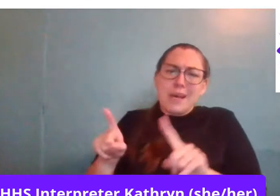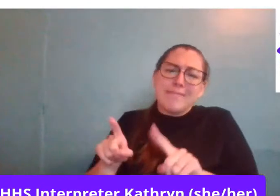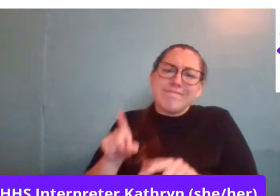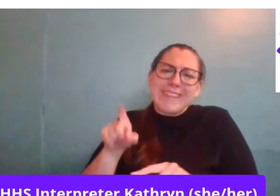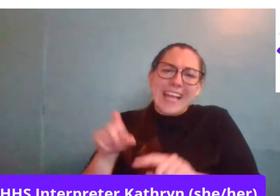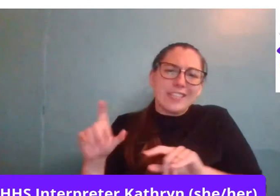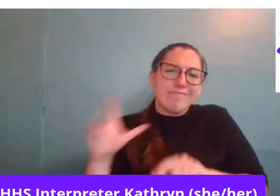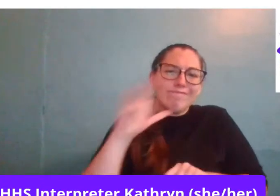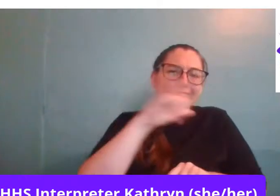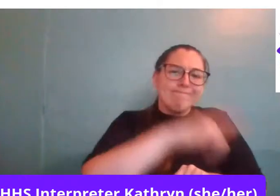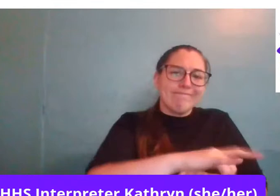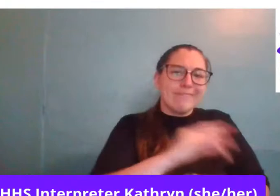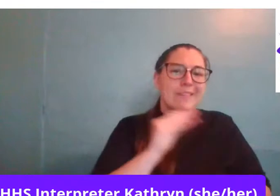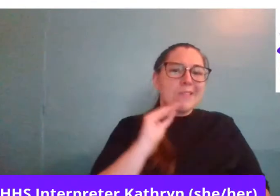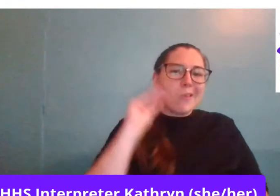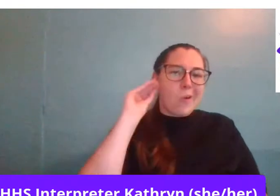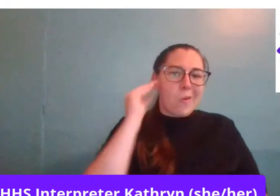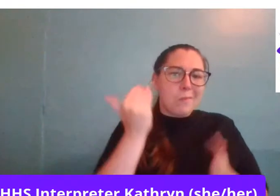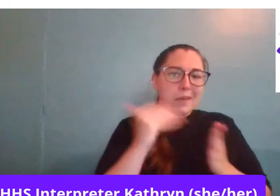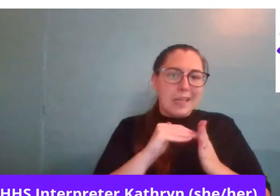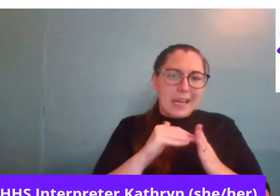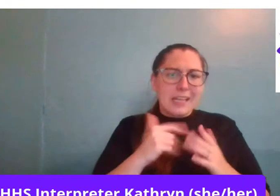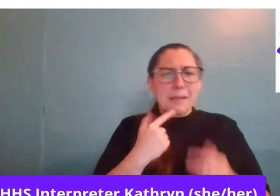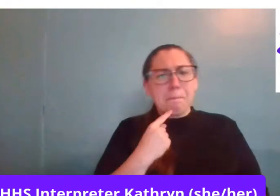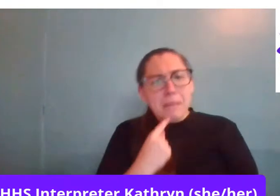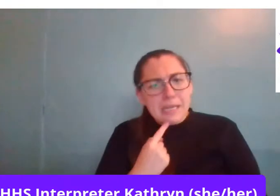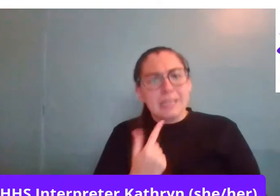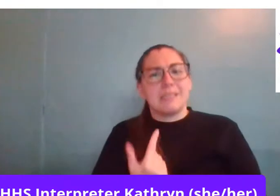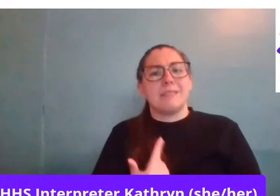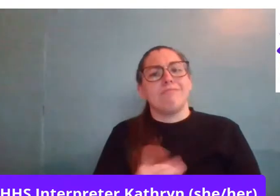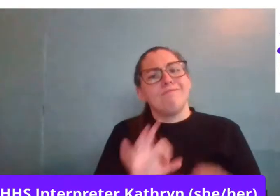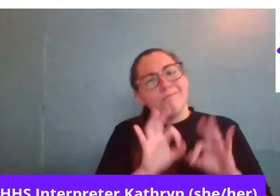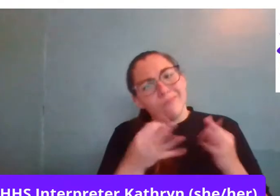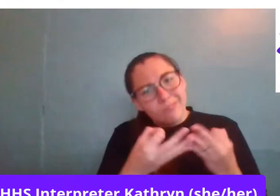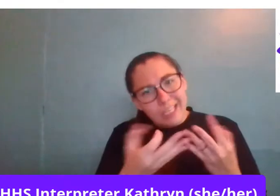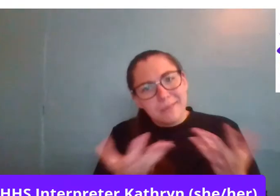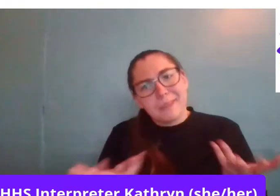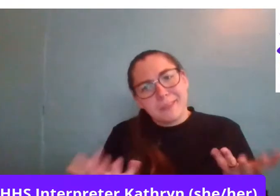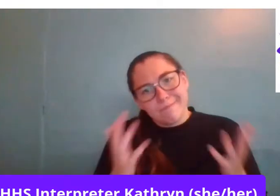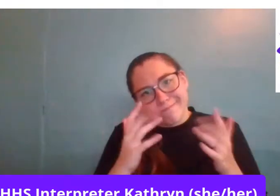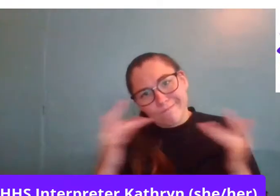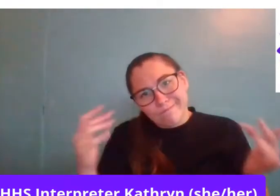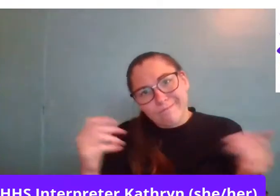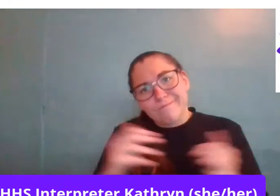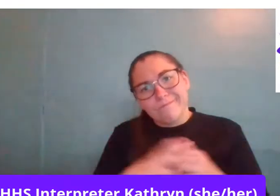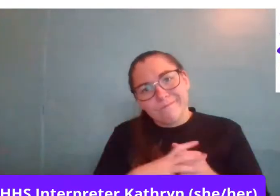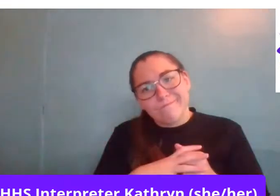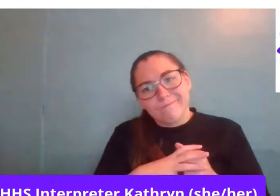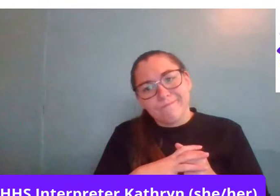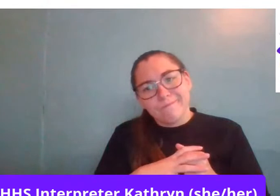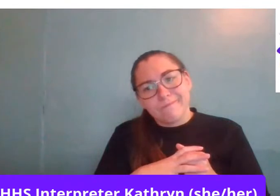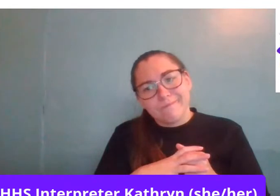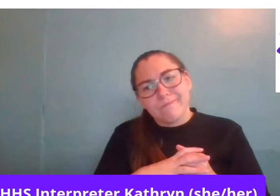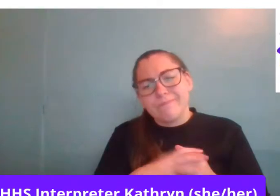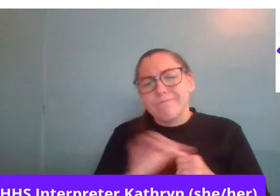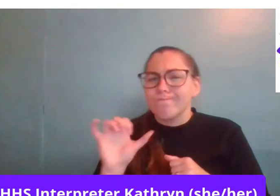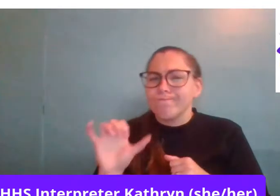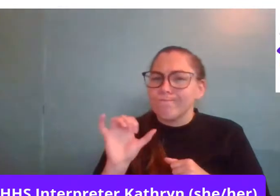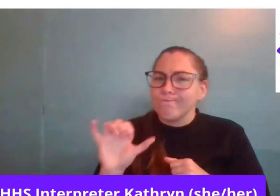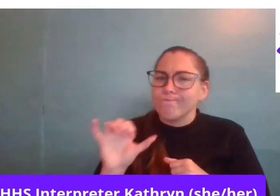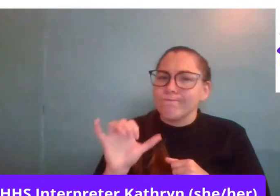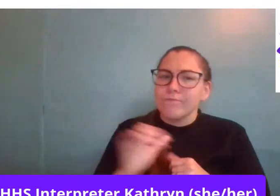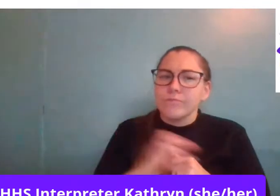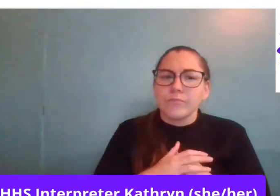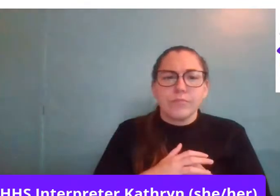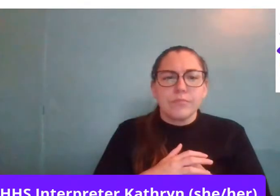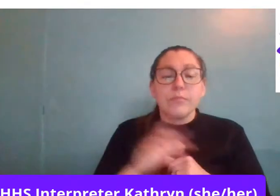just miss being here at home and family and so on and so forth. Hmm. I think